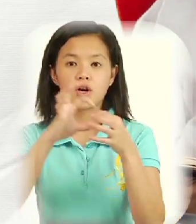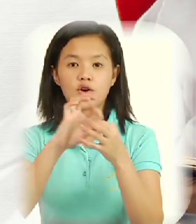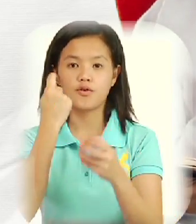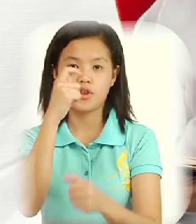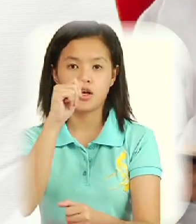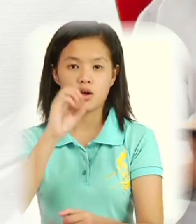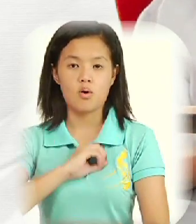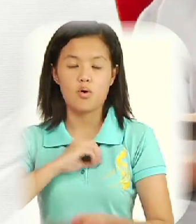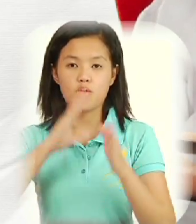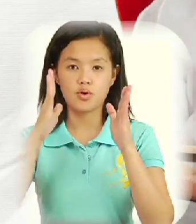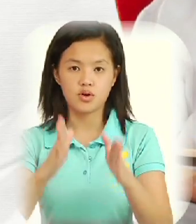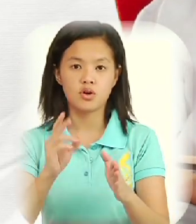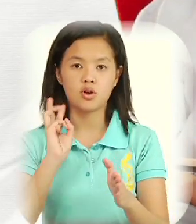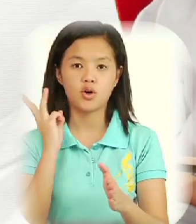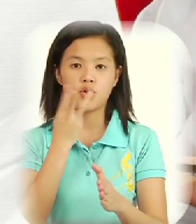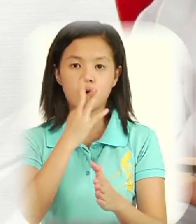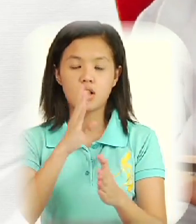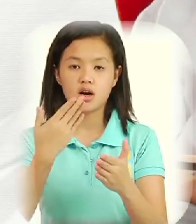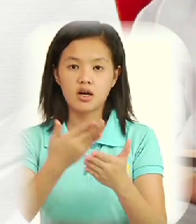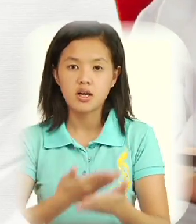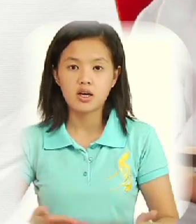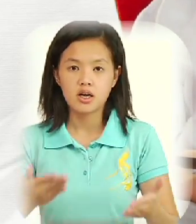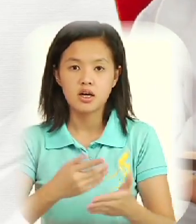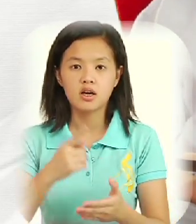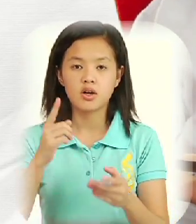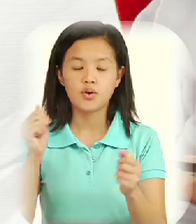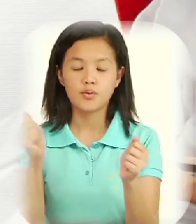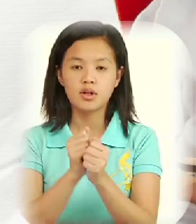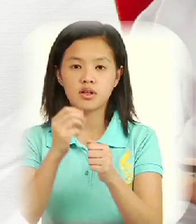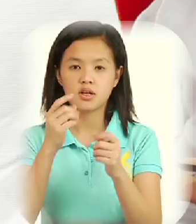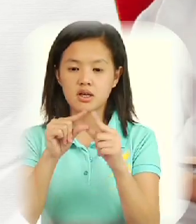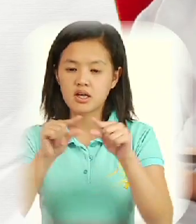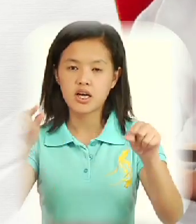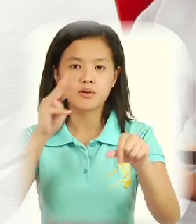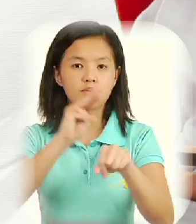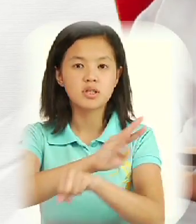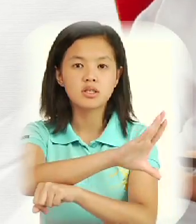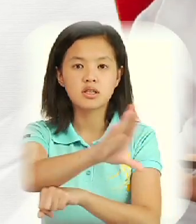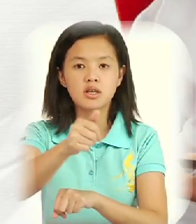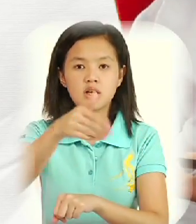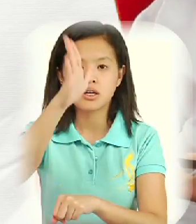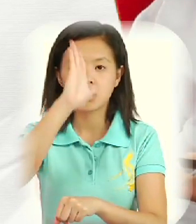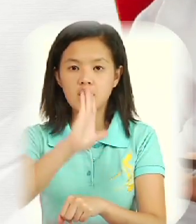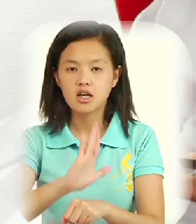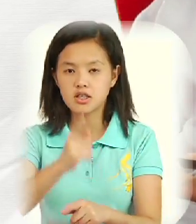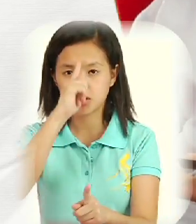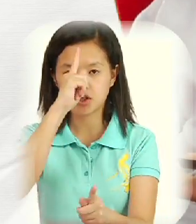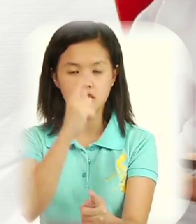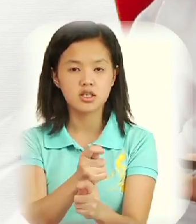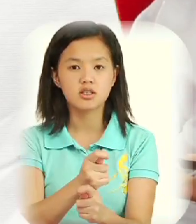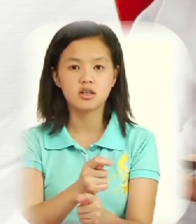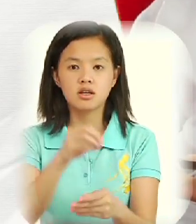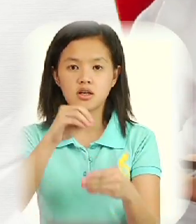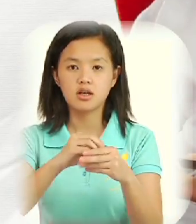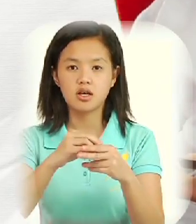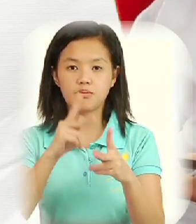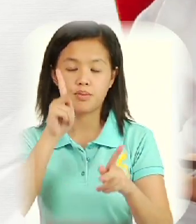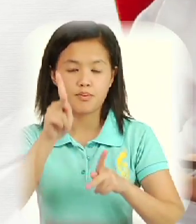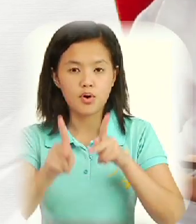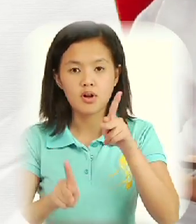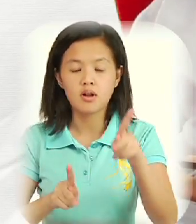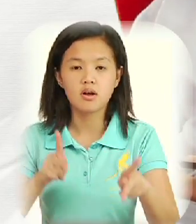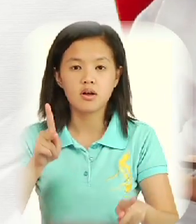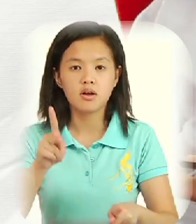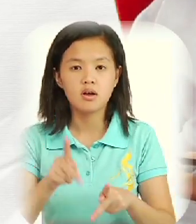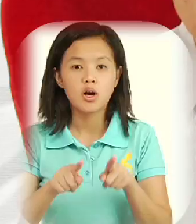owner. We are before here a great mystery. God's tremendous trust in